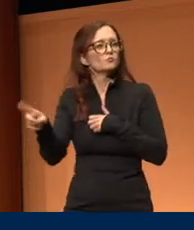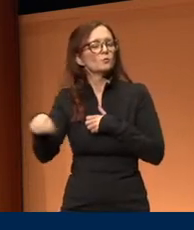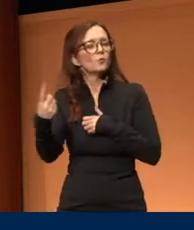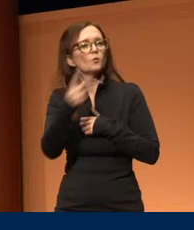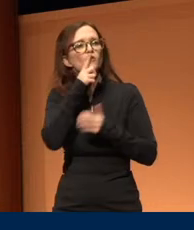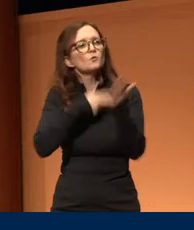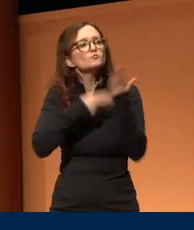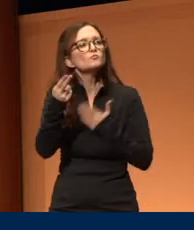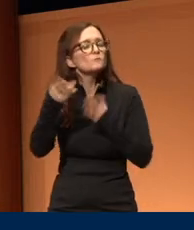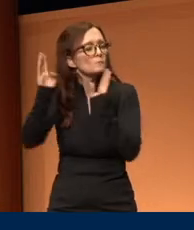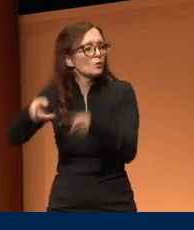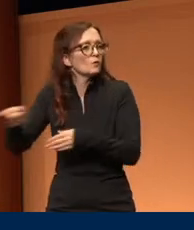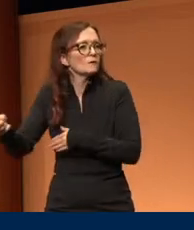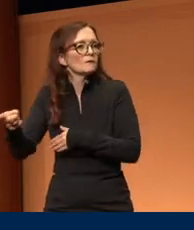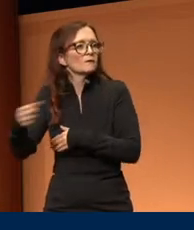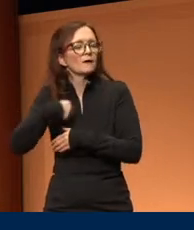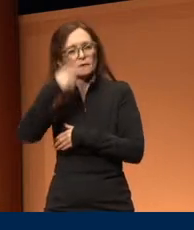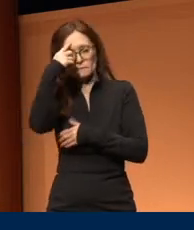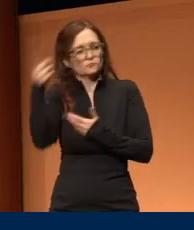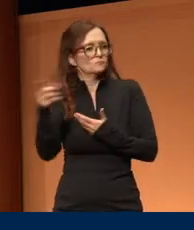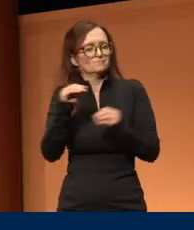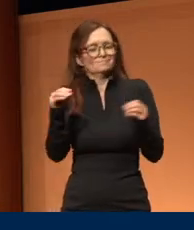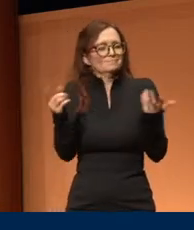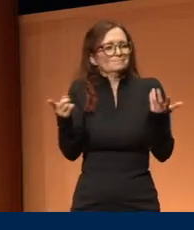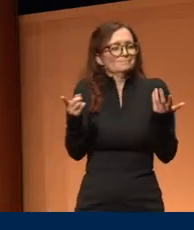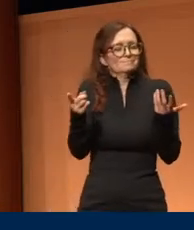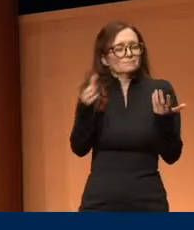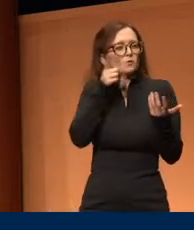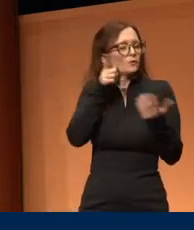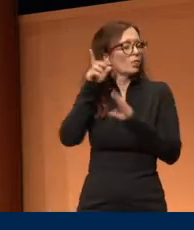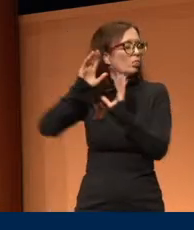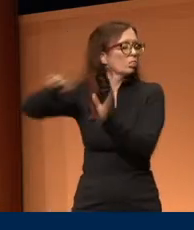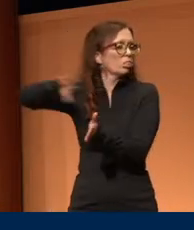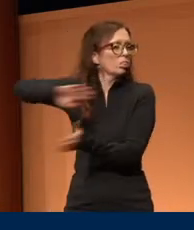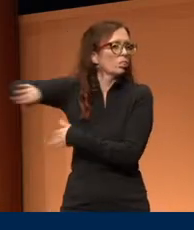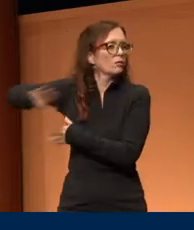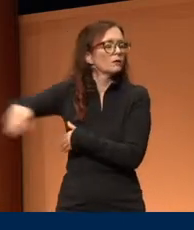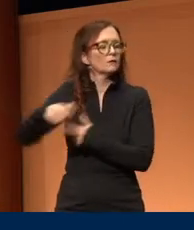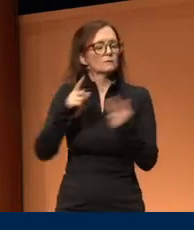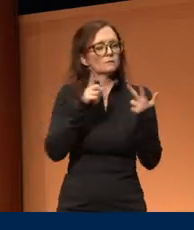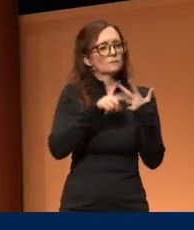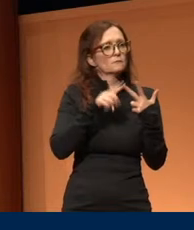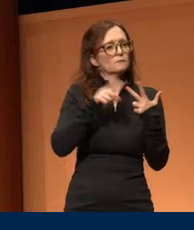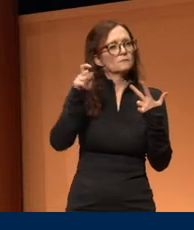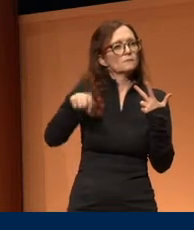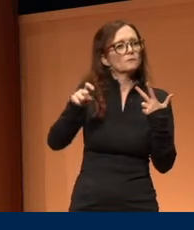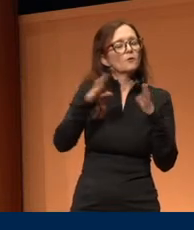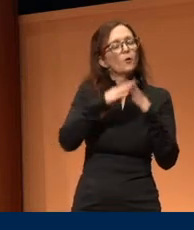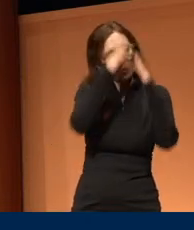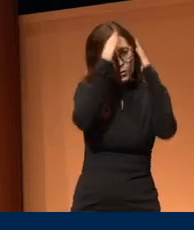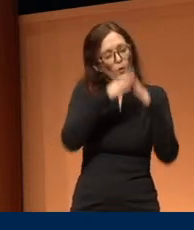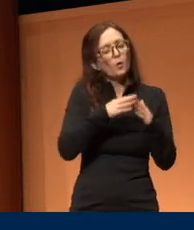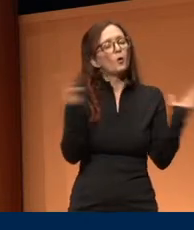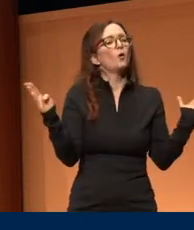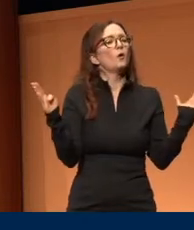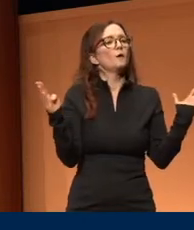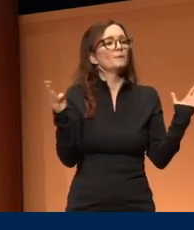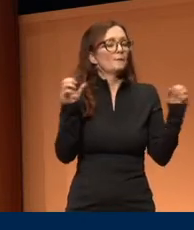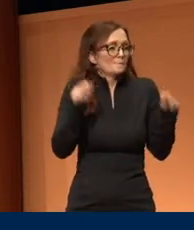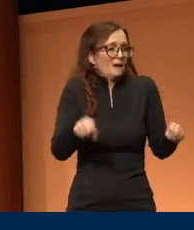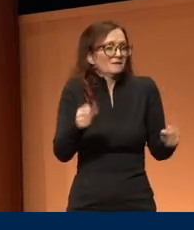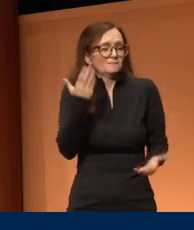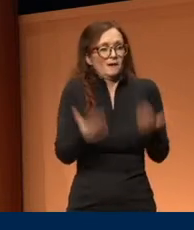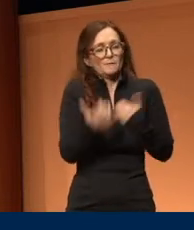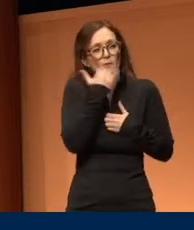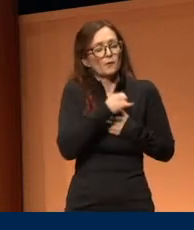true innocent, and I don't think she gets a fair hearing. Three, we should be open to the possibility of being wrong and changing